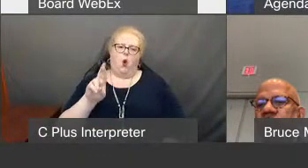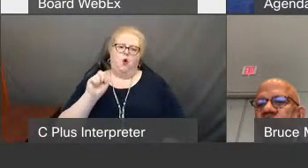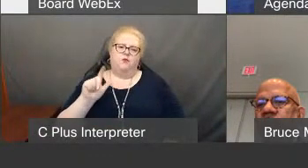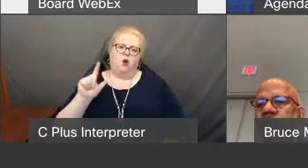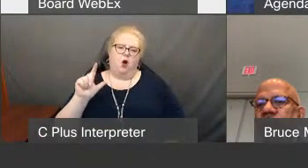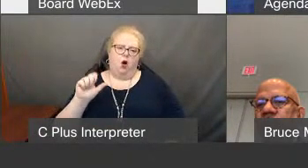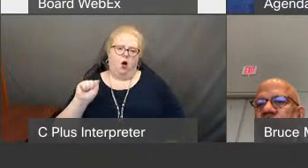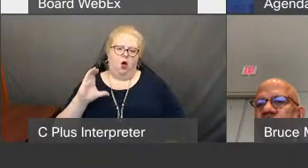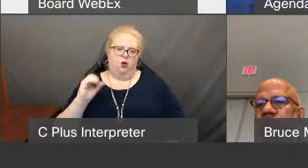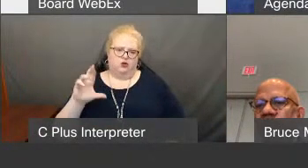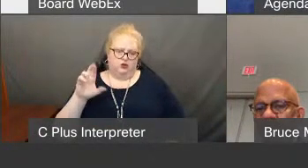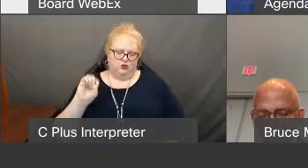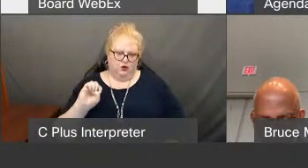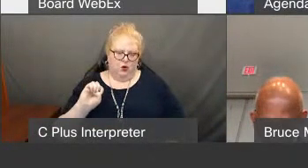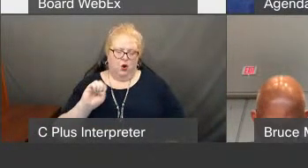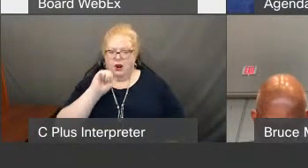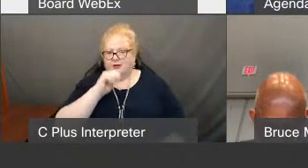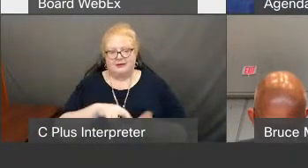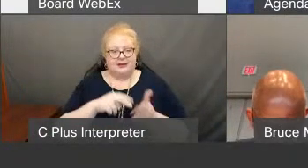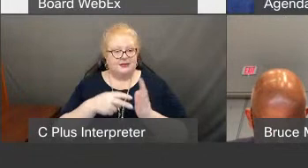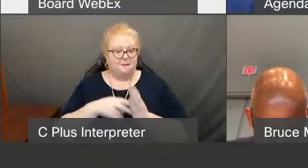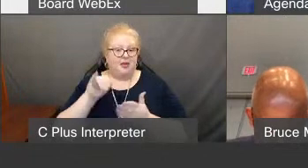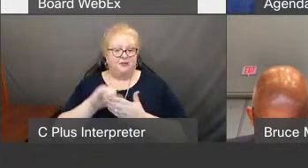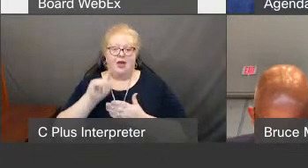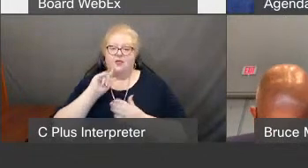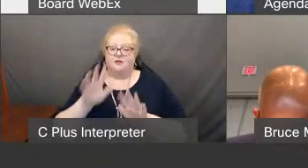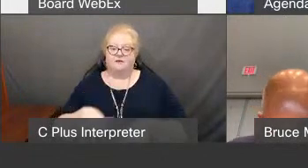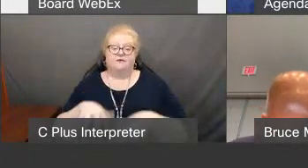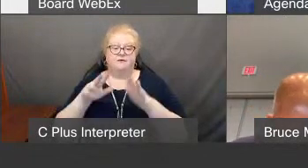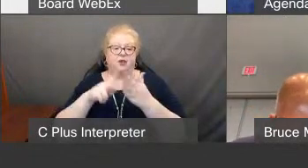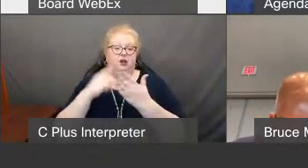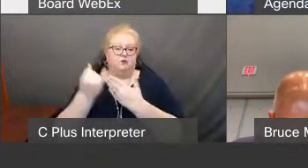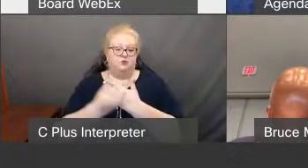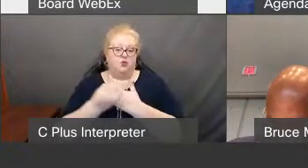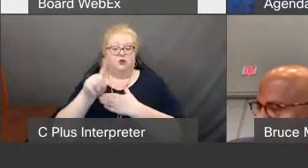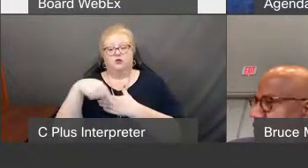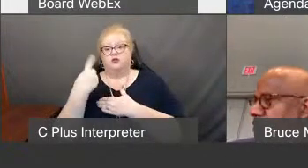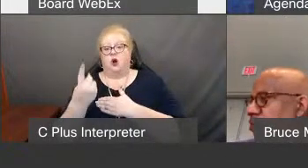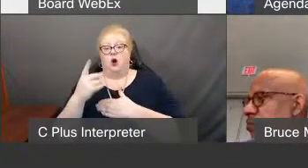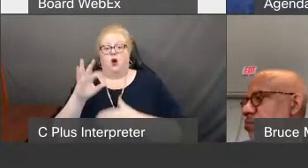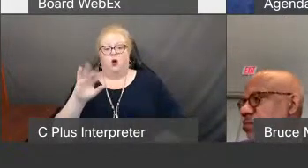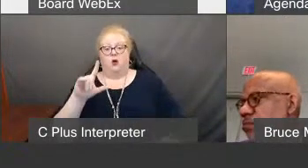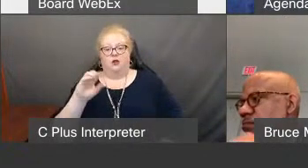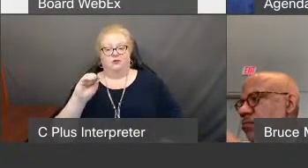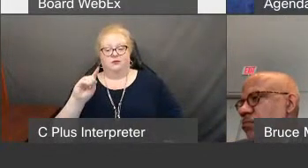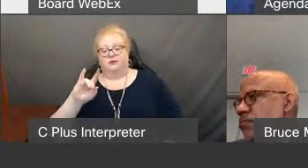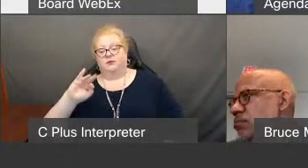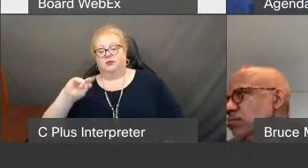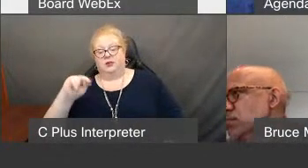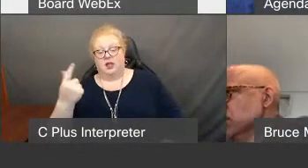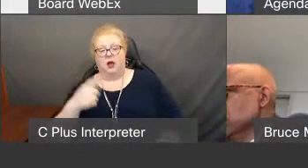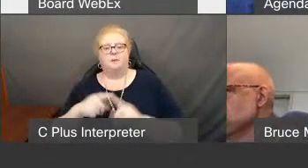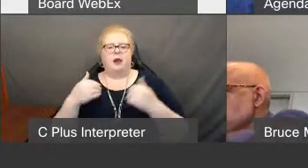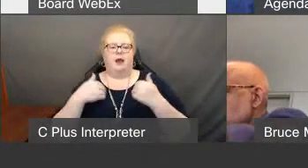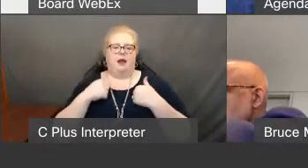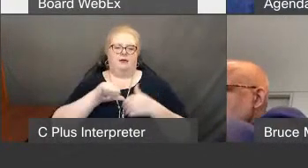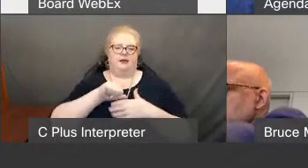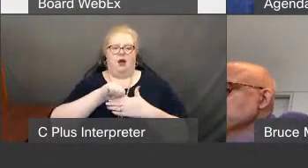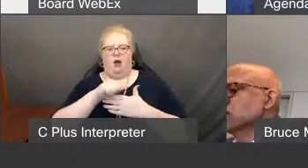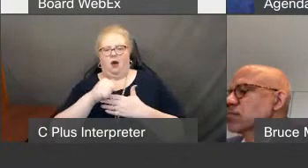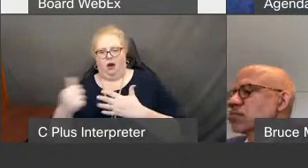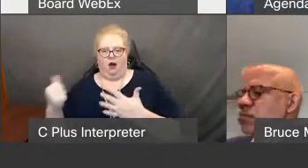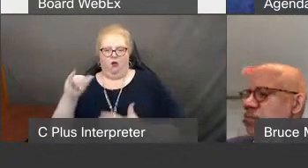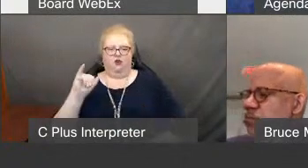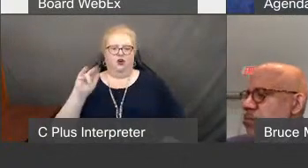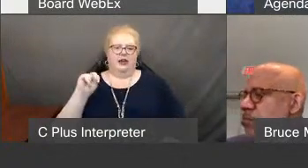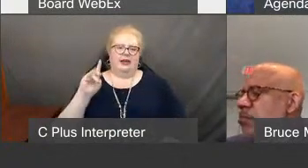project only gets, it's only considered as flooding. It has all those other indicators graded for it as well. Now, that being